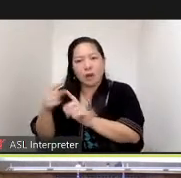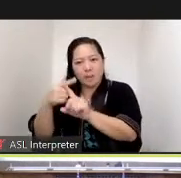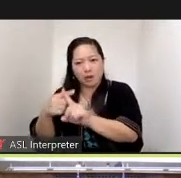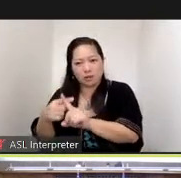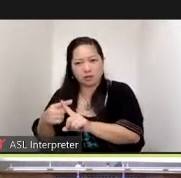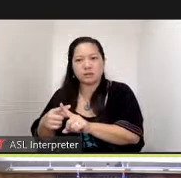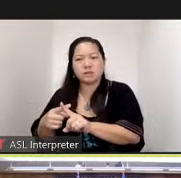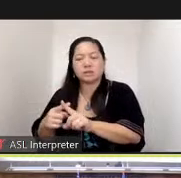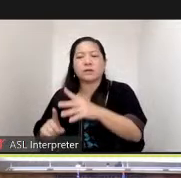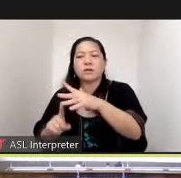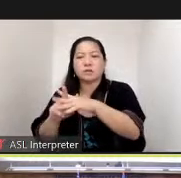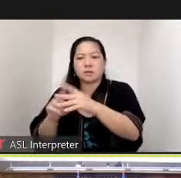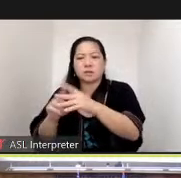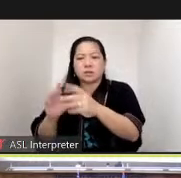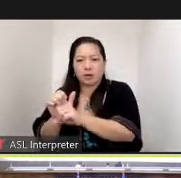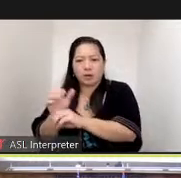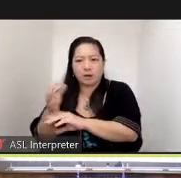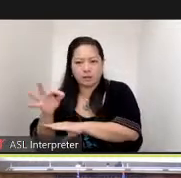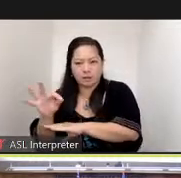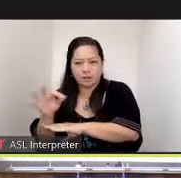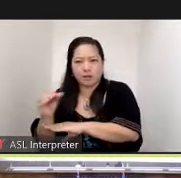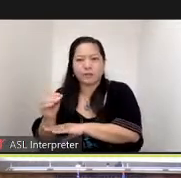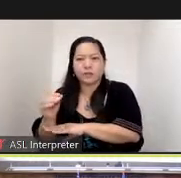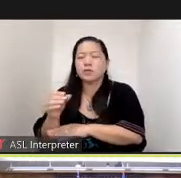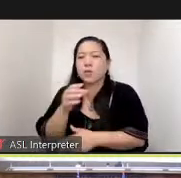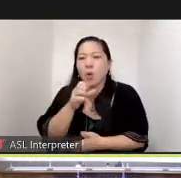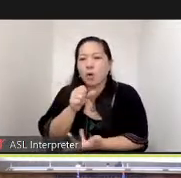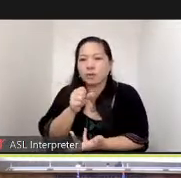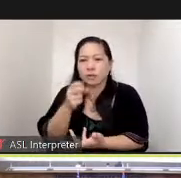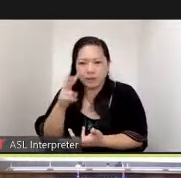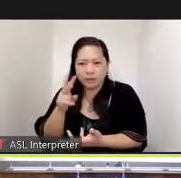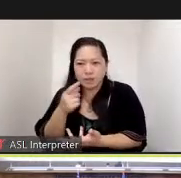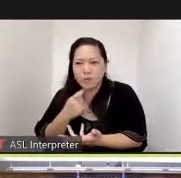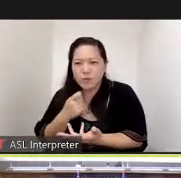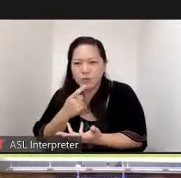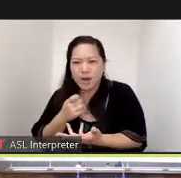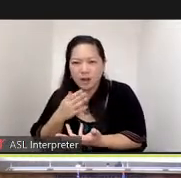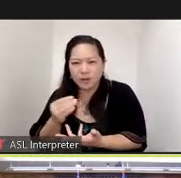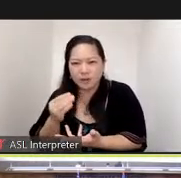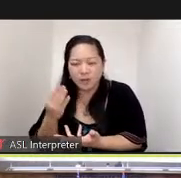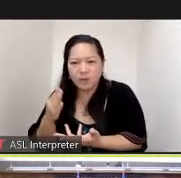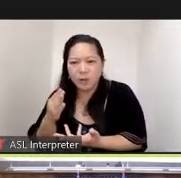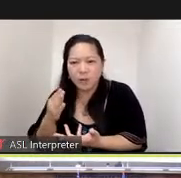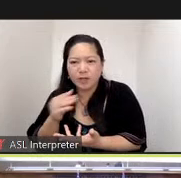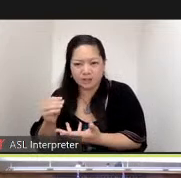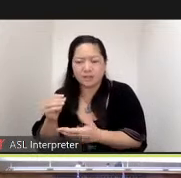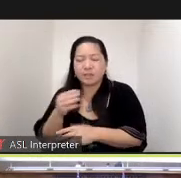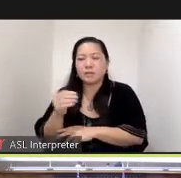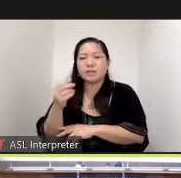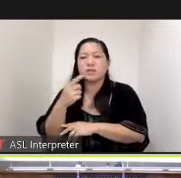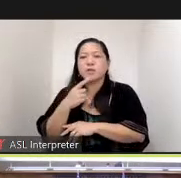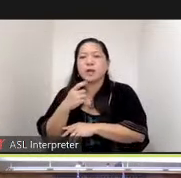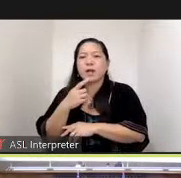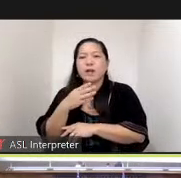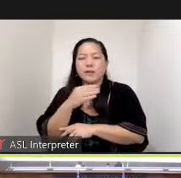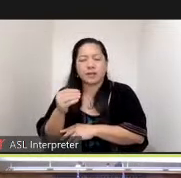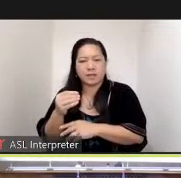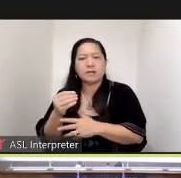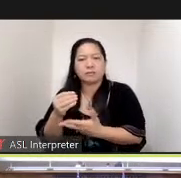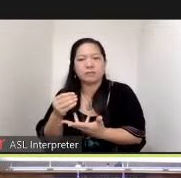and in orange, it's the cases by date of onset. So Omicron hit us hard in terms of cases. Next